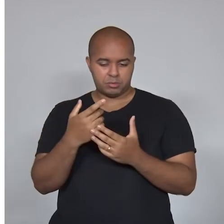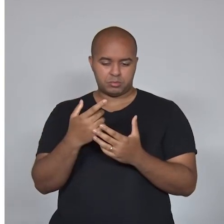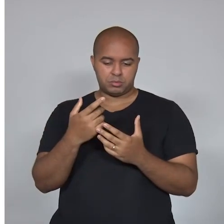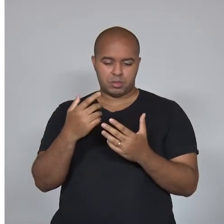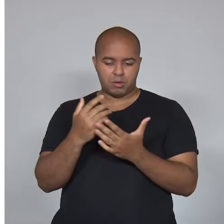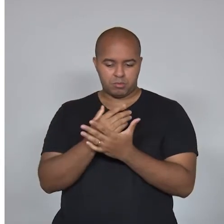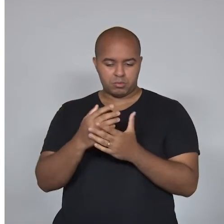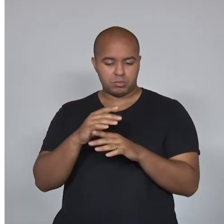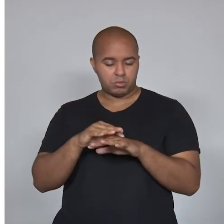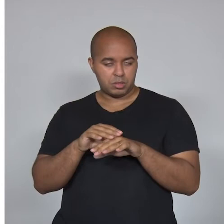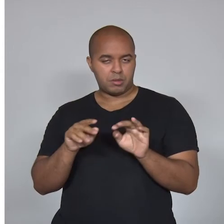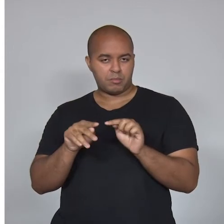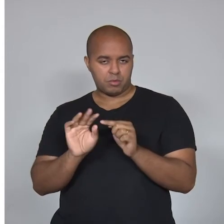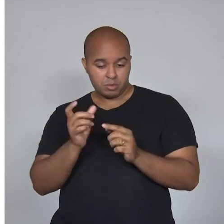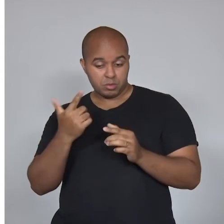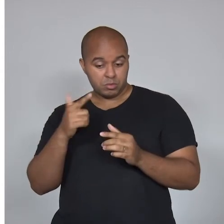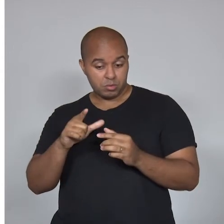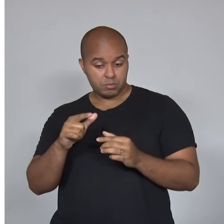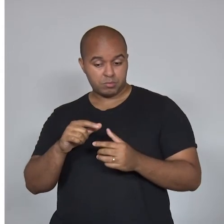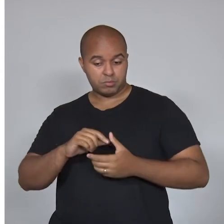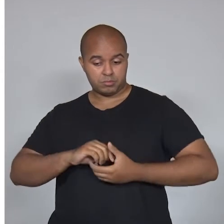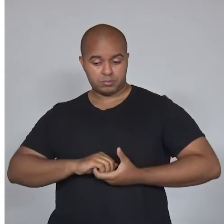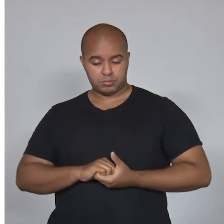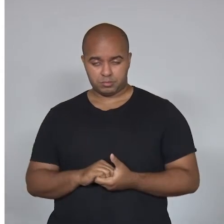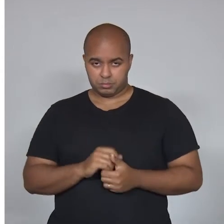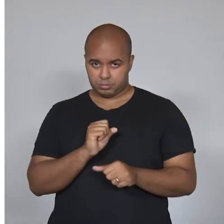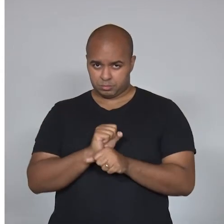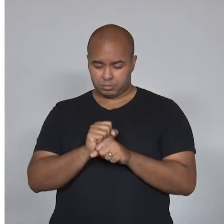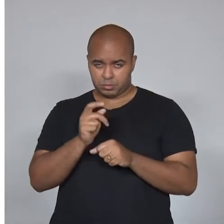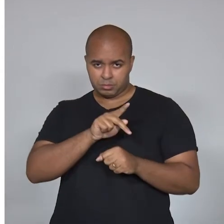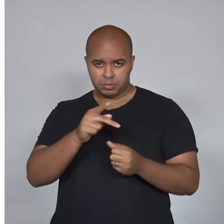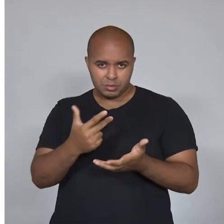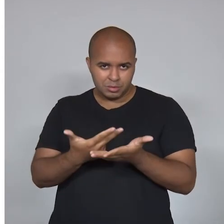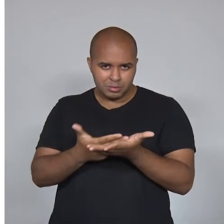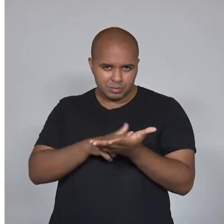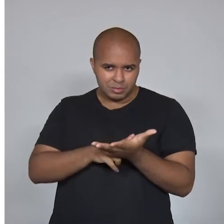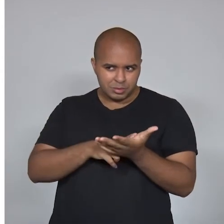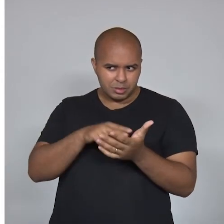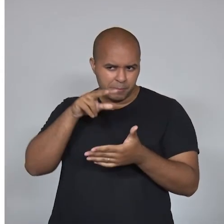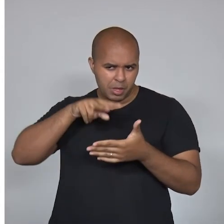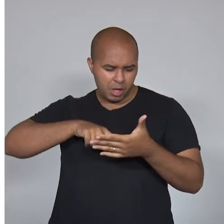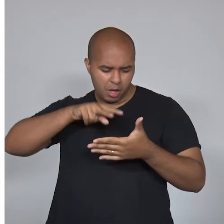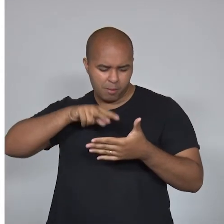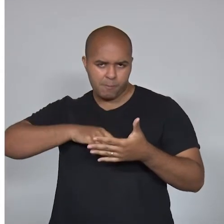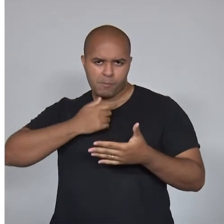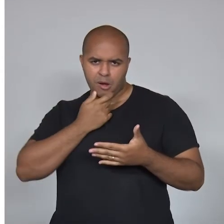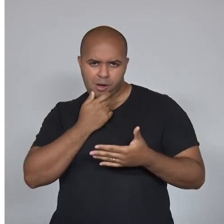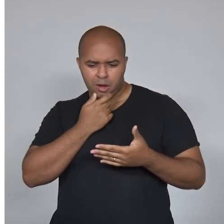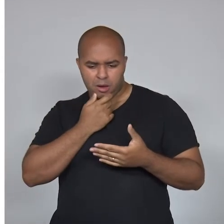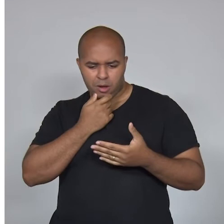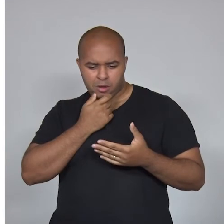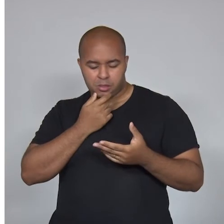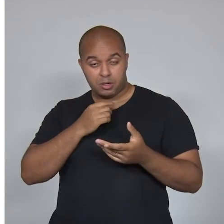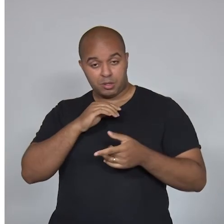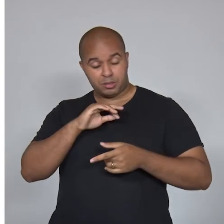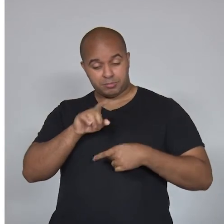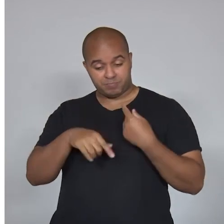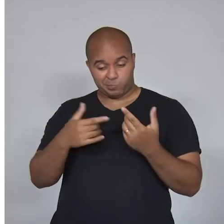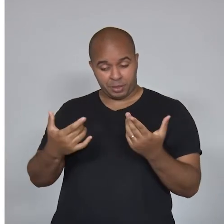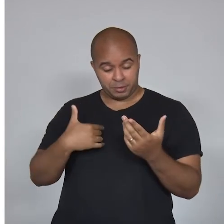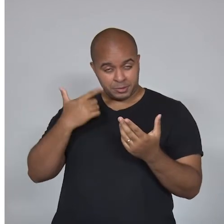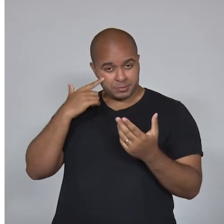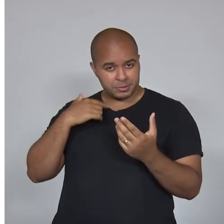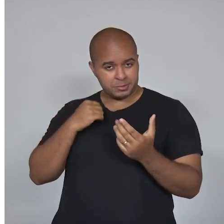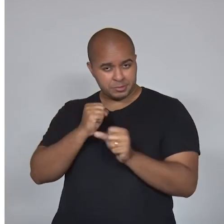on. This led to the misnomer Spanish flu. Another theory hypothesized that